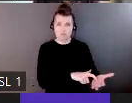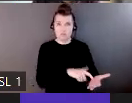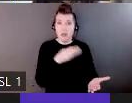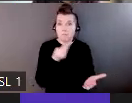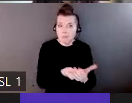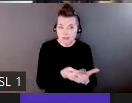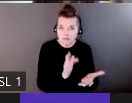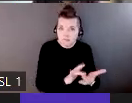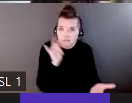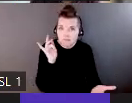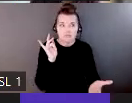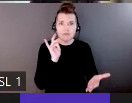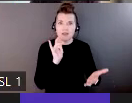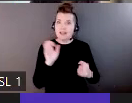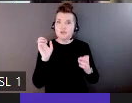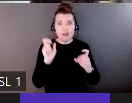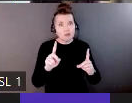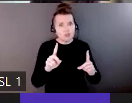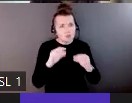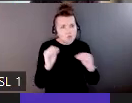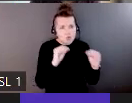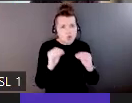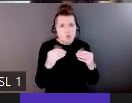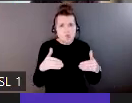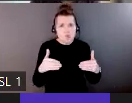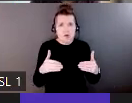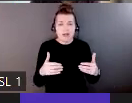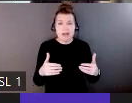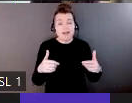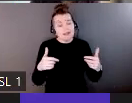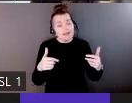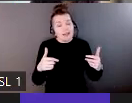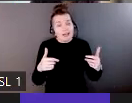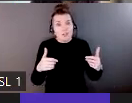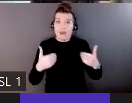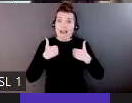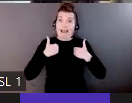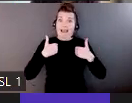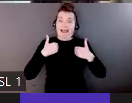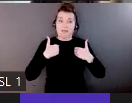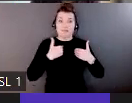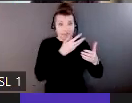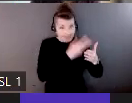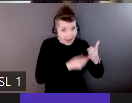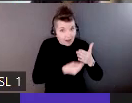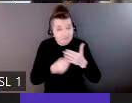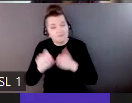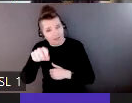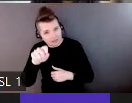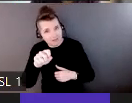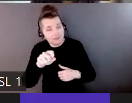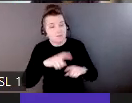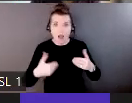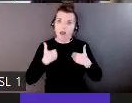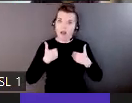of education. So we're in a good spot right now. Yes, there's gaps across Ontario in training, maybe at different